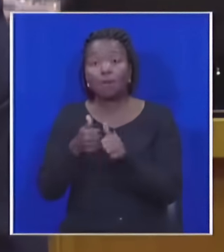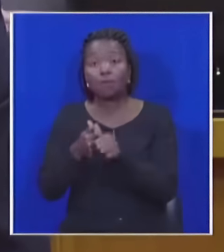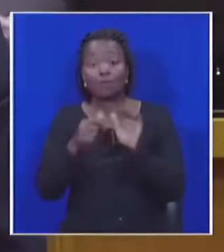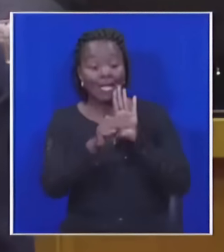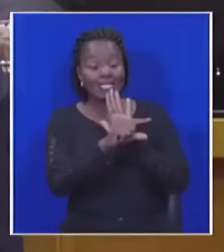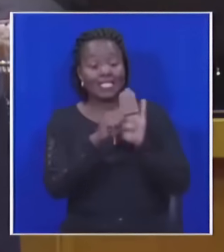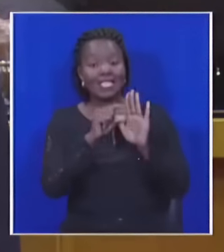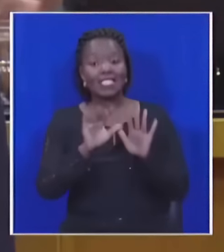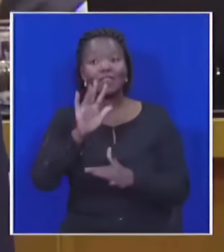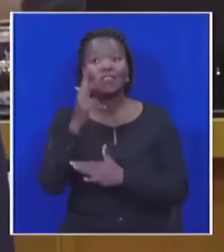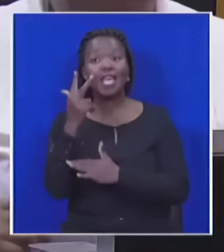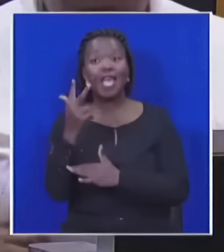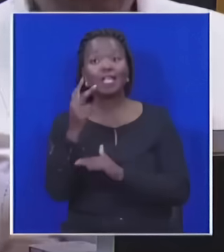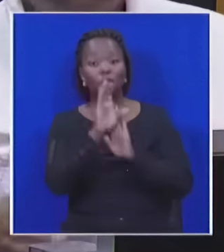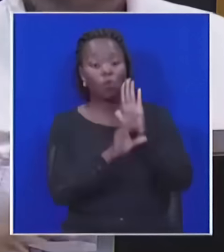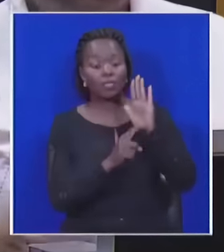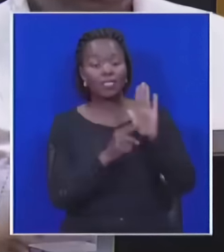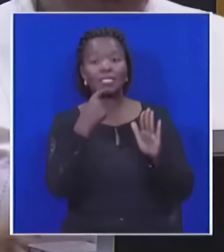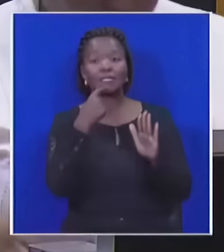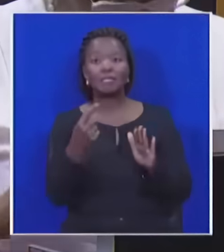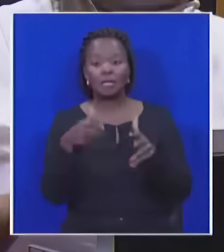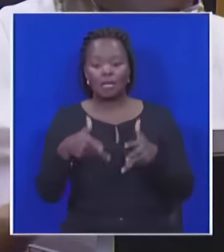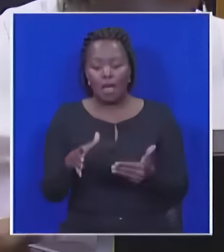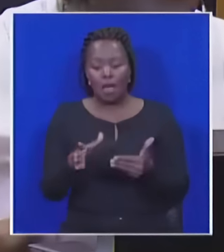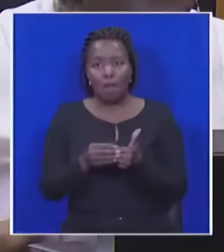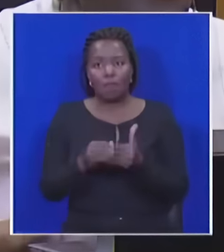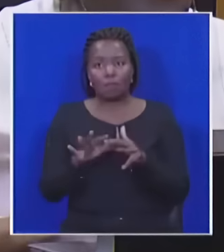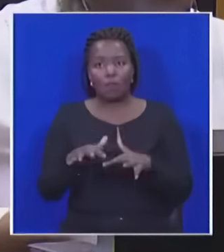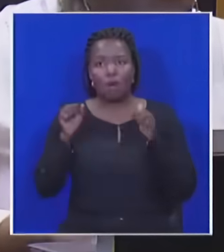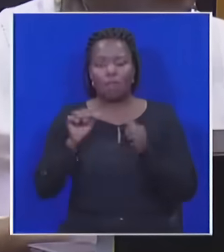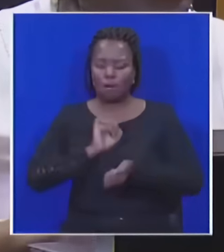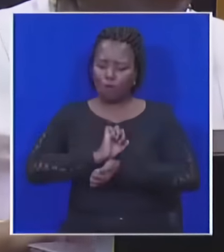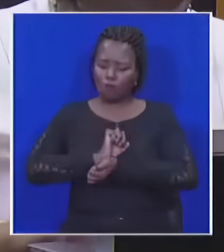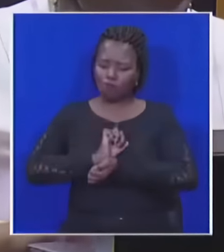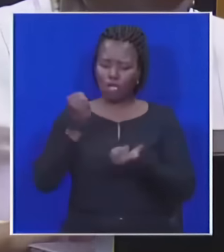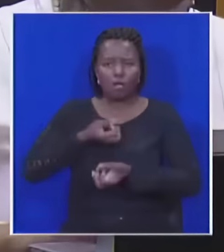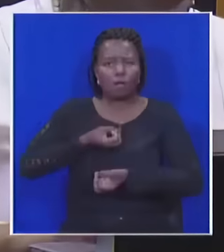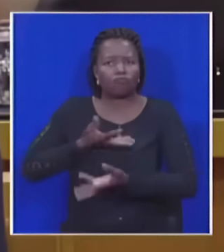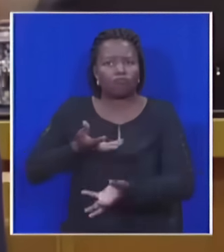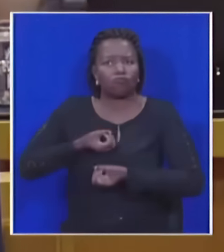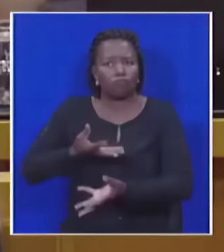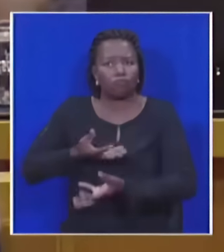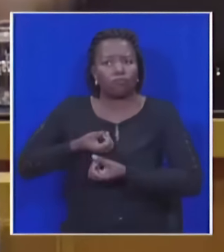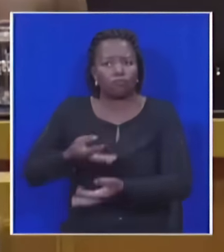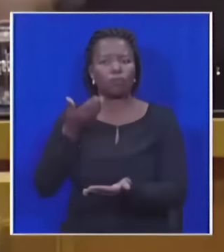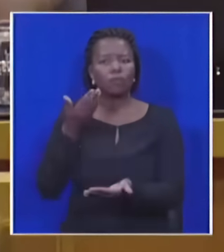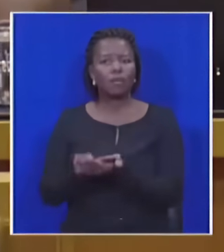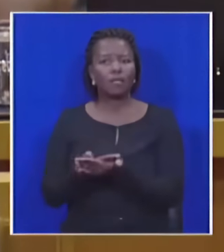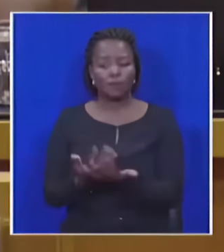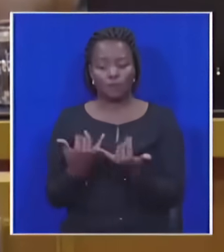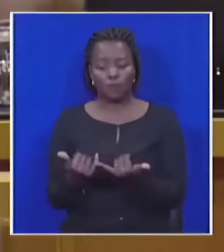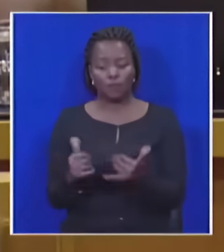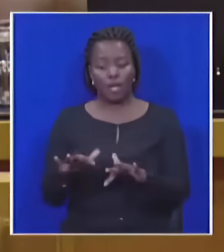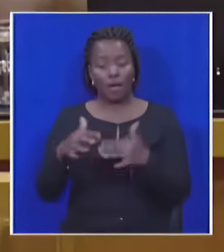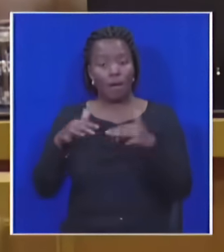Constitution, which gives free members of this House freedom of speech. Now, this House has already been taught a